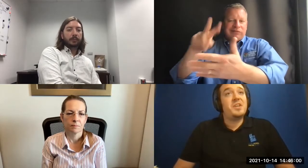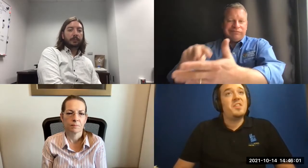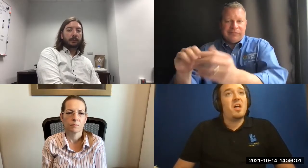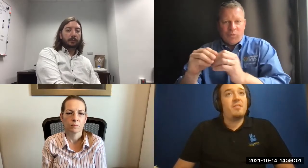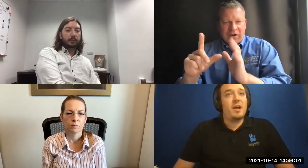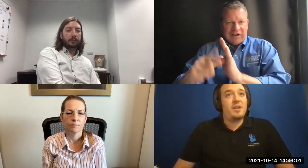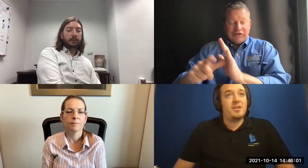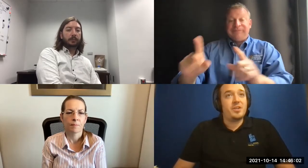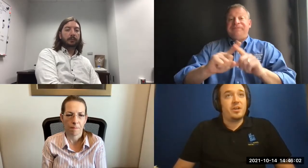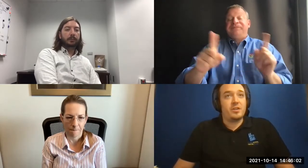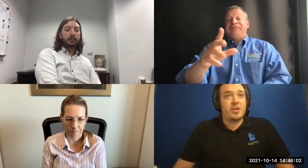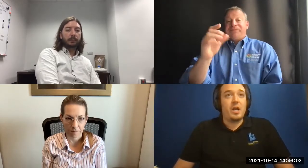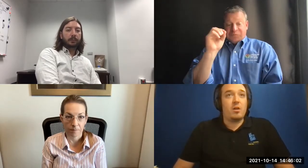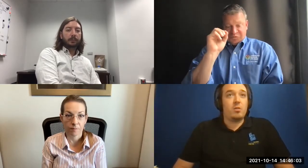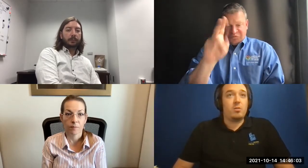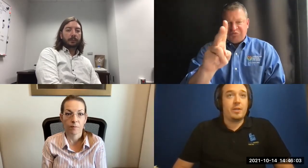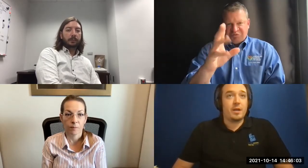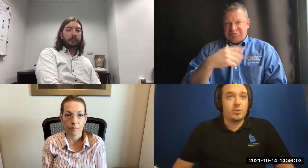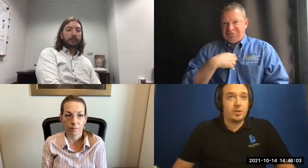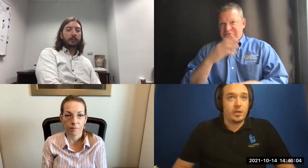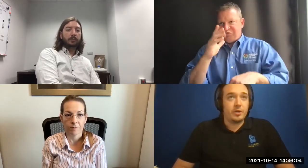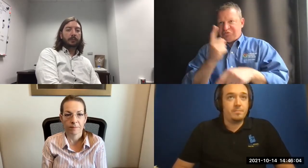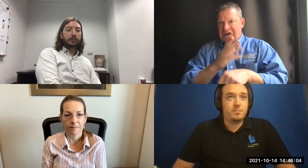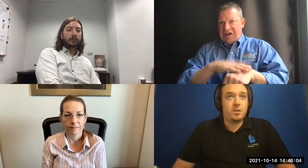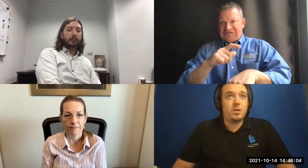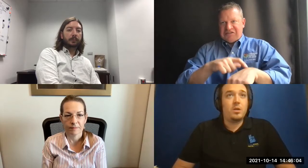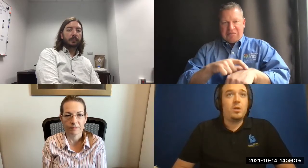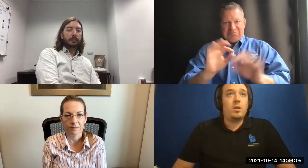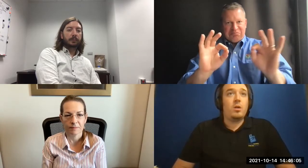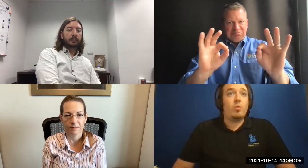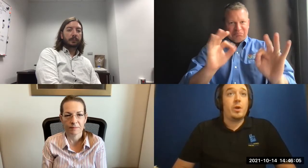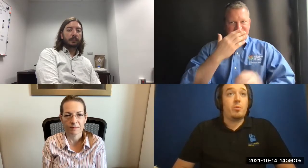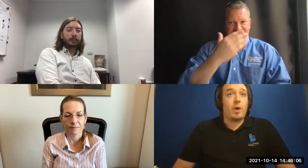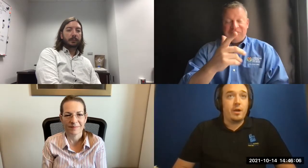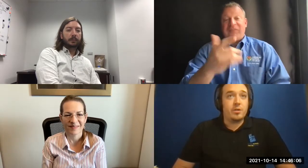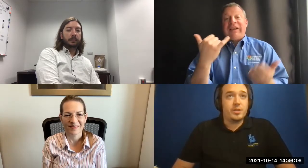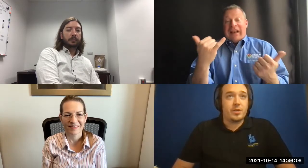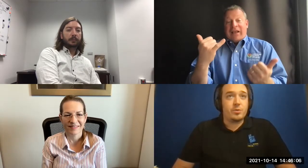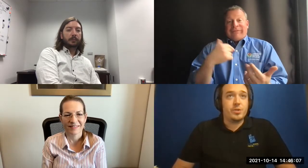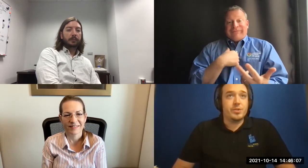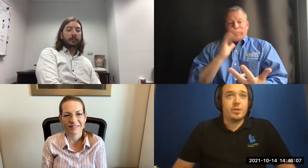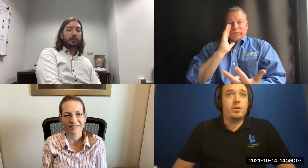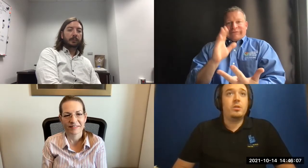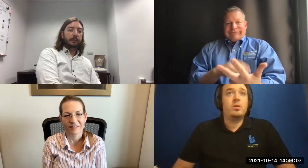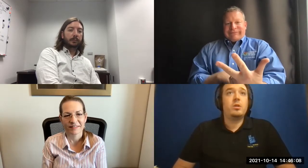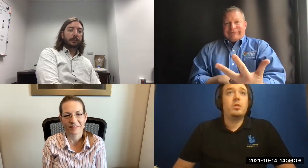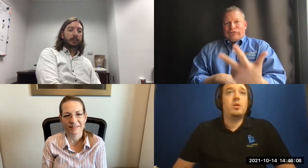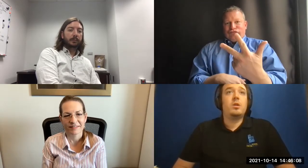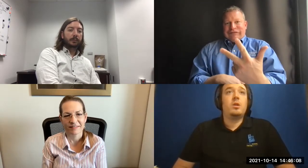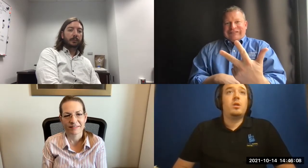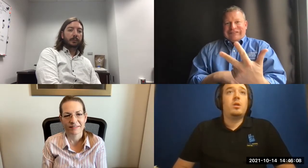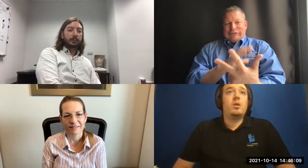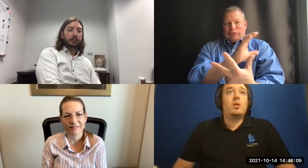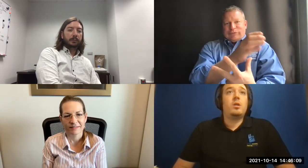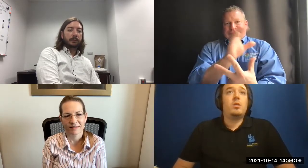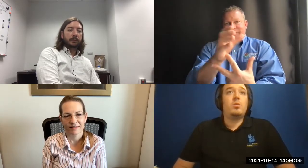I am seeing a lot of ideas shared in the chat. I'll look at that closer later. We are right on schedule, which is good.